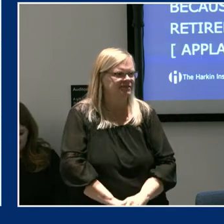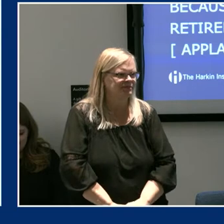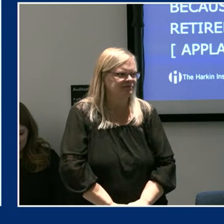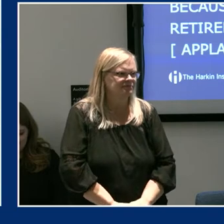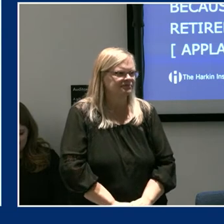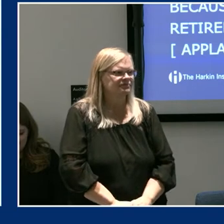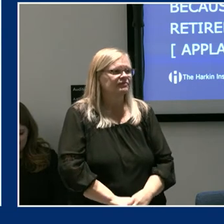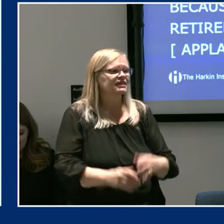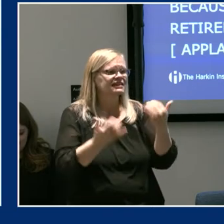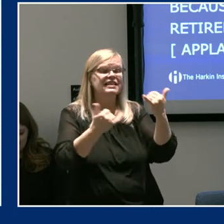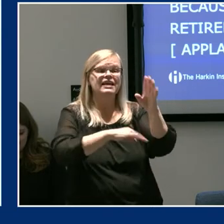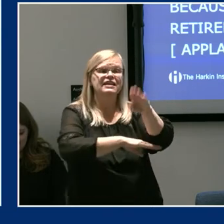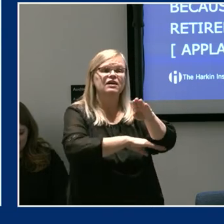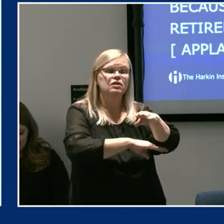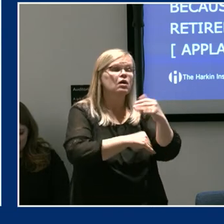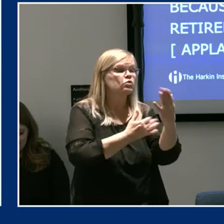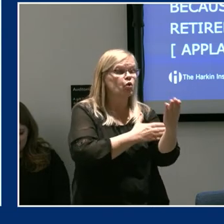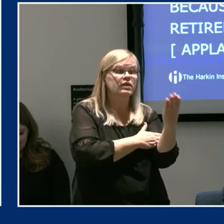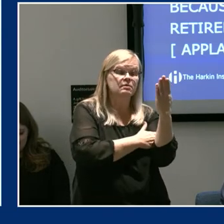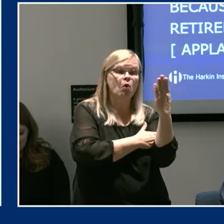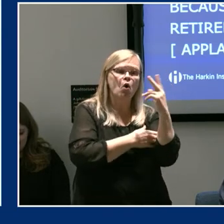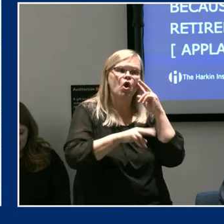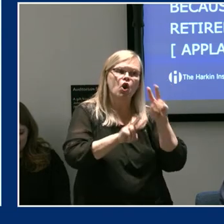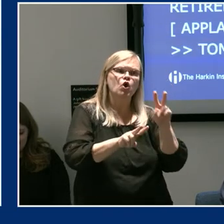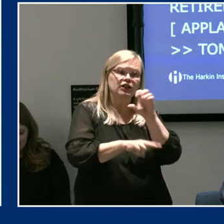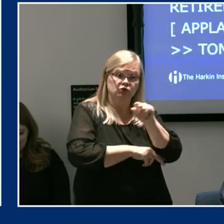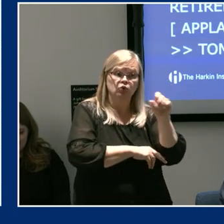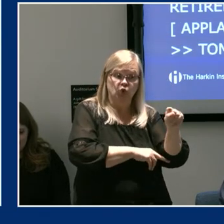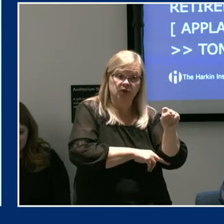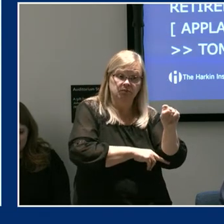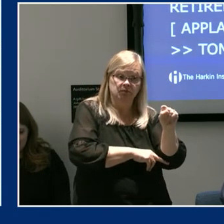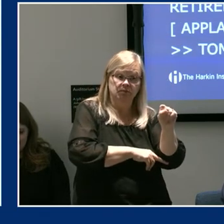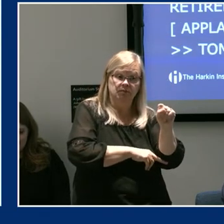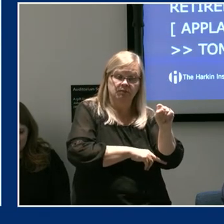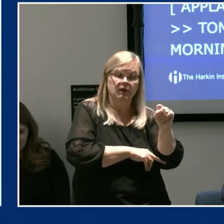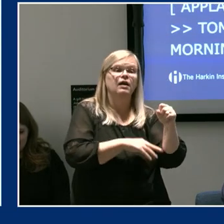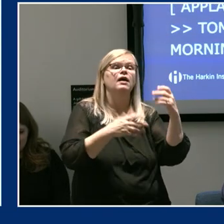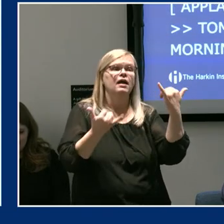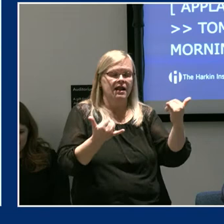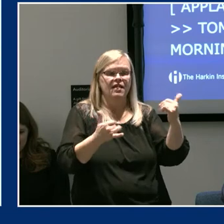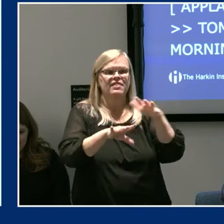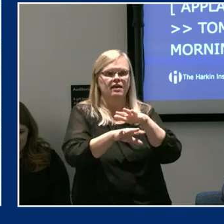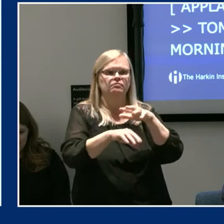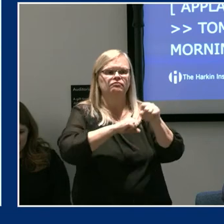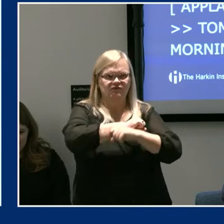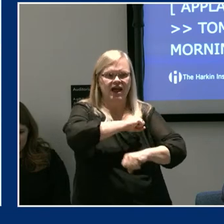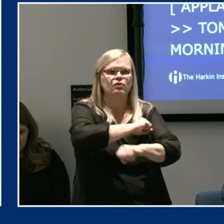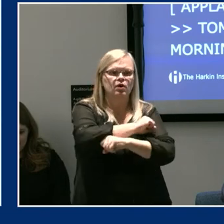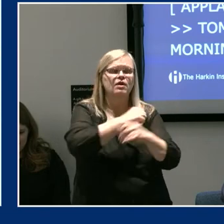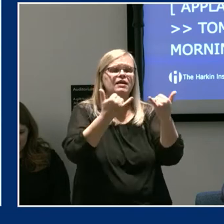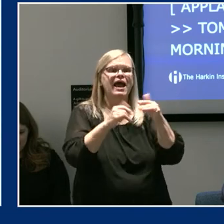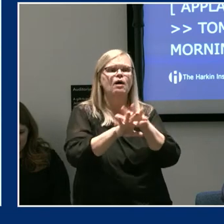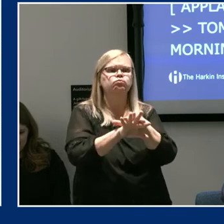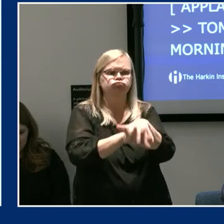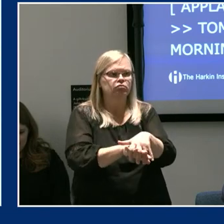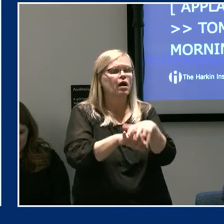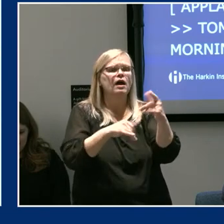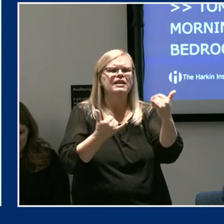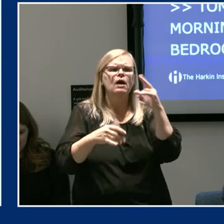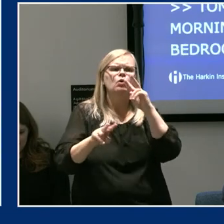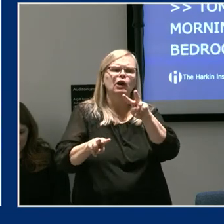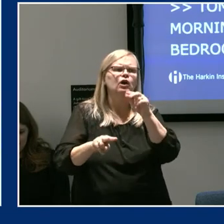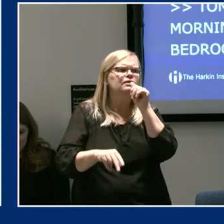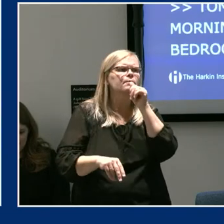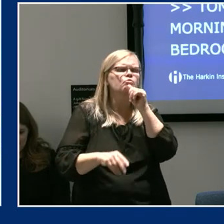So this afternoon, so this morning was looking at Social Security, this bedrock fund foundation. This afternoon, we're going to look at the private